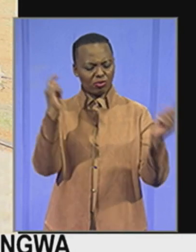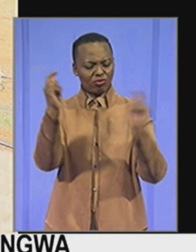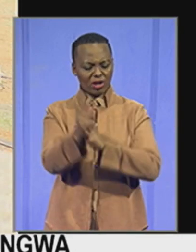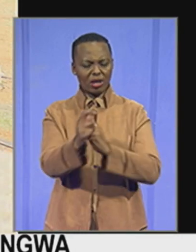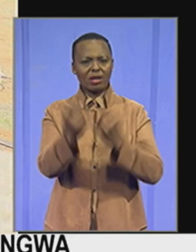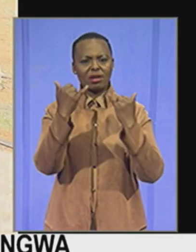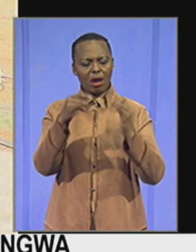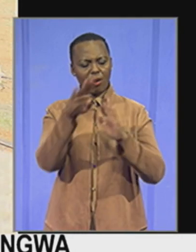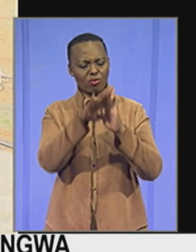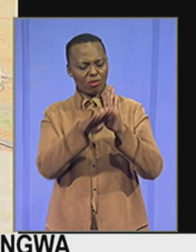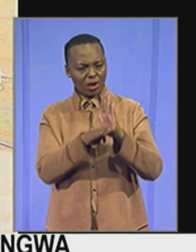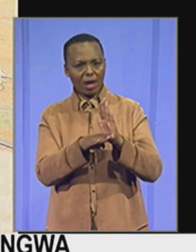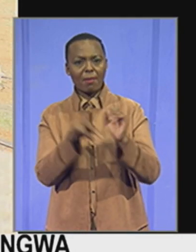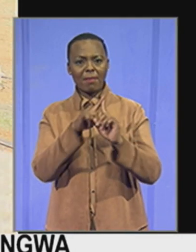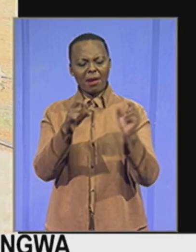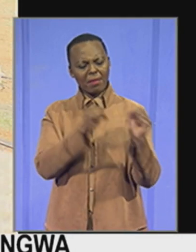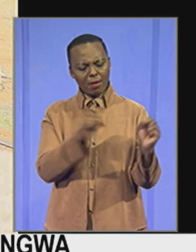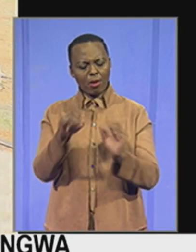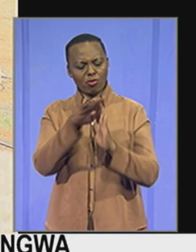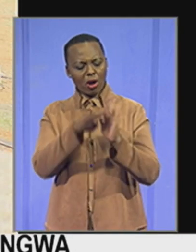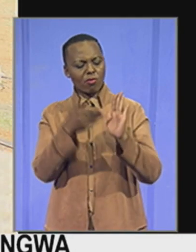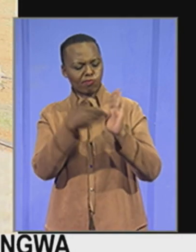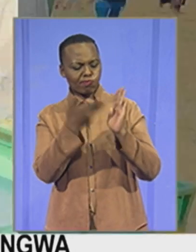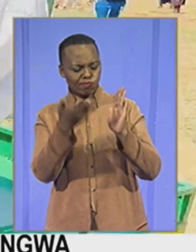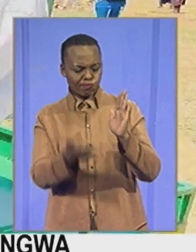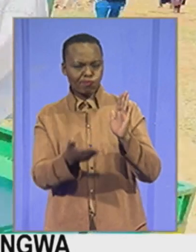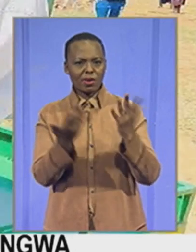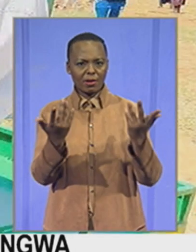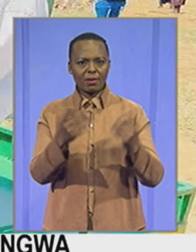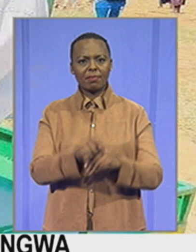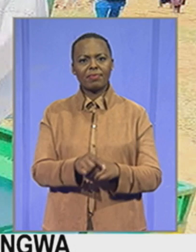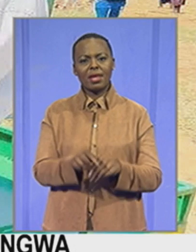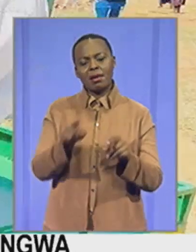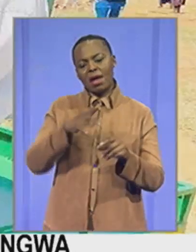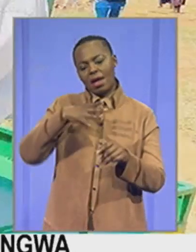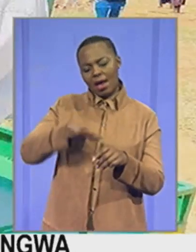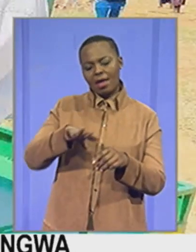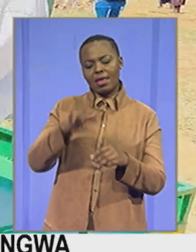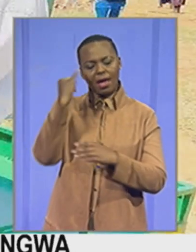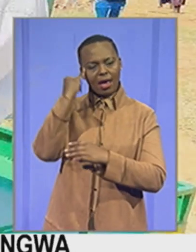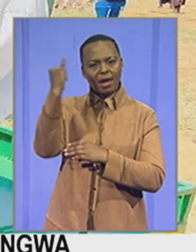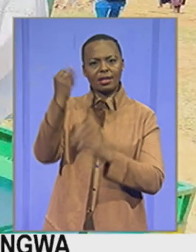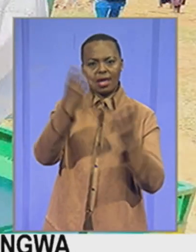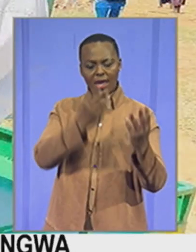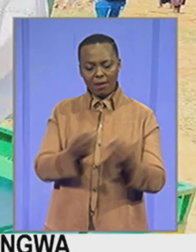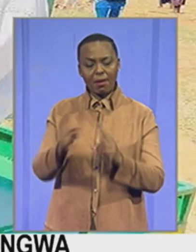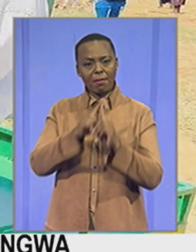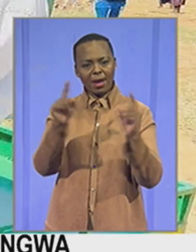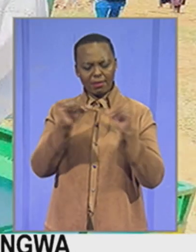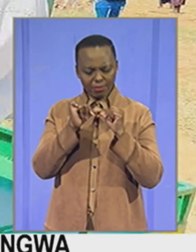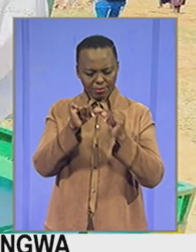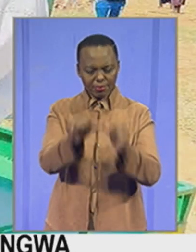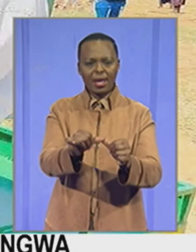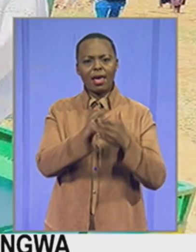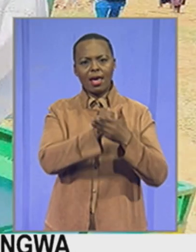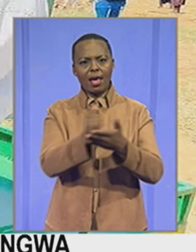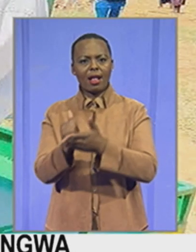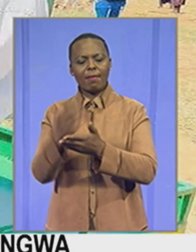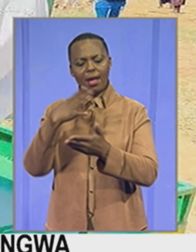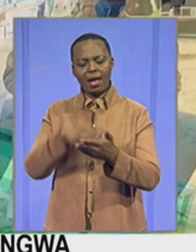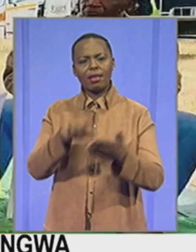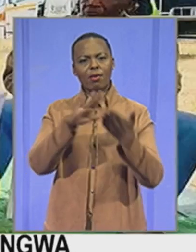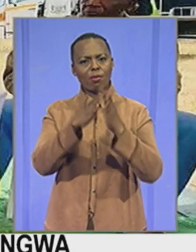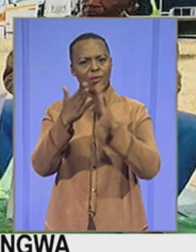ya lenaane le la bosetšhaba go tlwa ka lenaane leo le farologaneng. Puso e santse e tla tswelela go ka thusa batho ba bangwe ba e leng